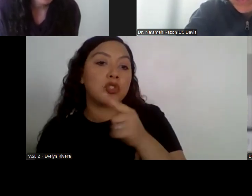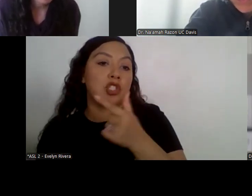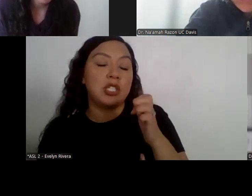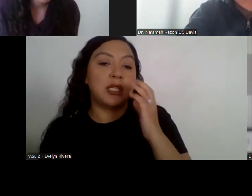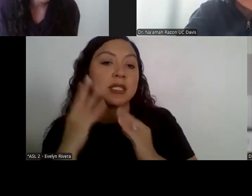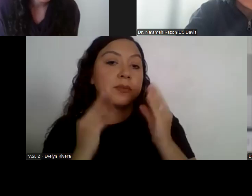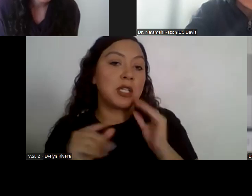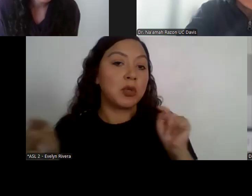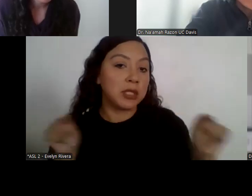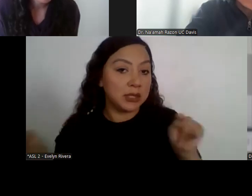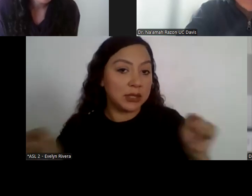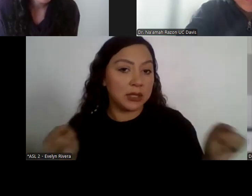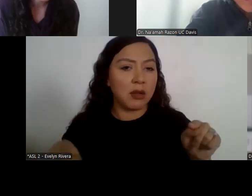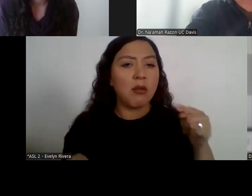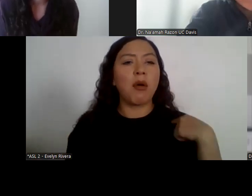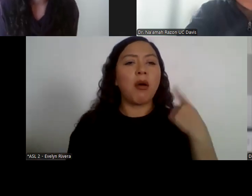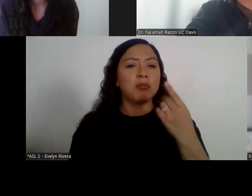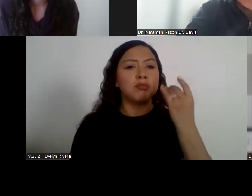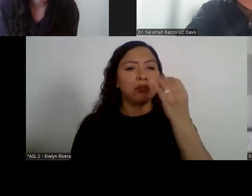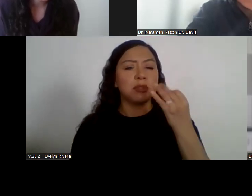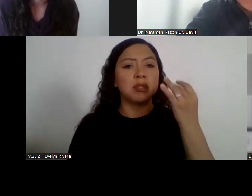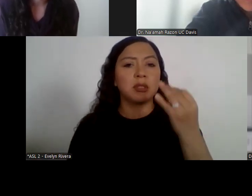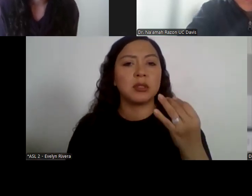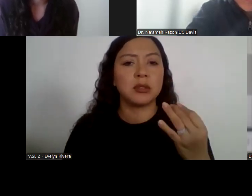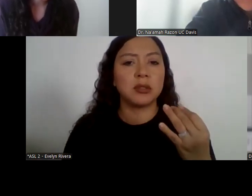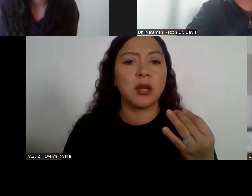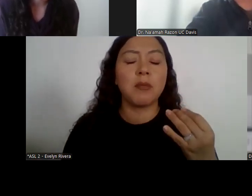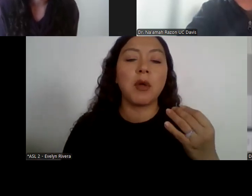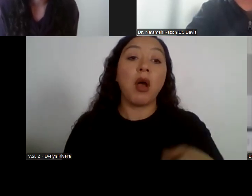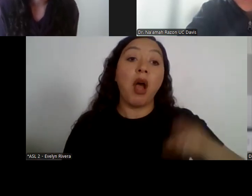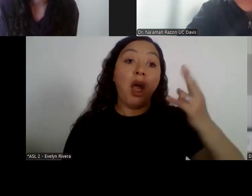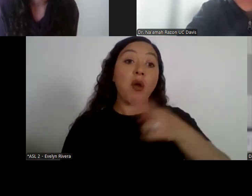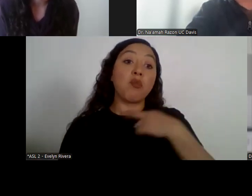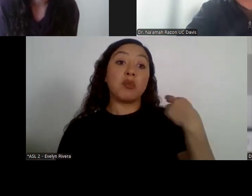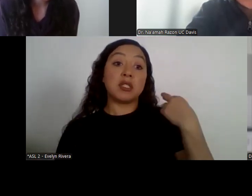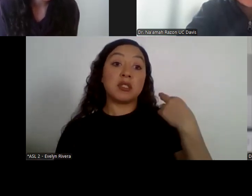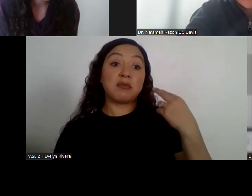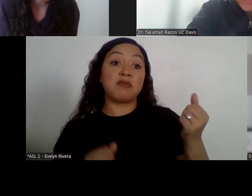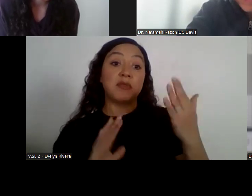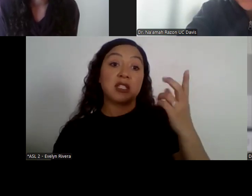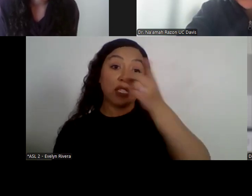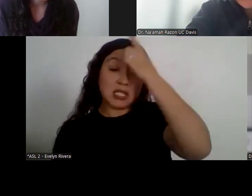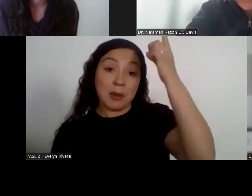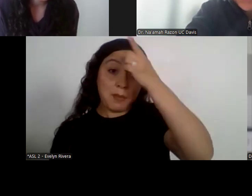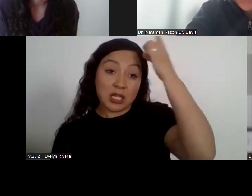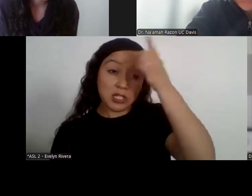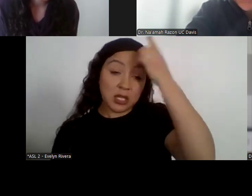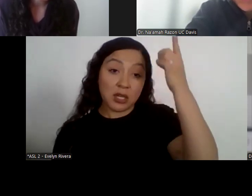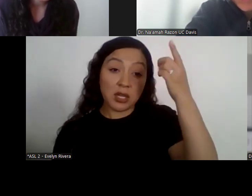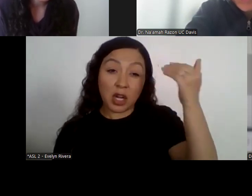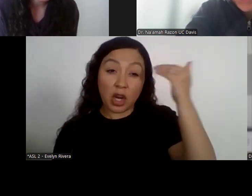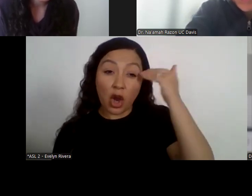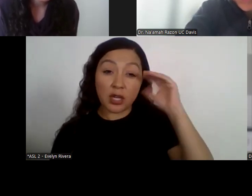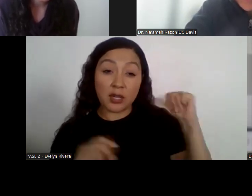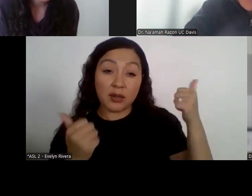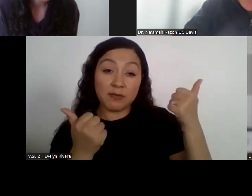the you know, increased risk for dementia and cognitive challenges, which is, opposite to